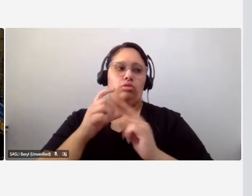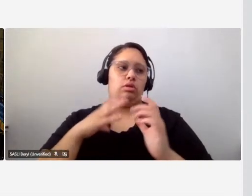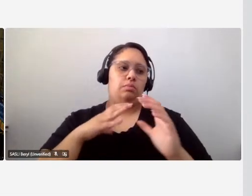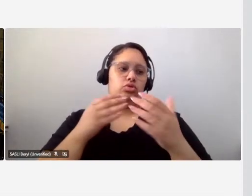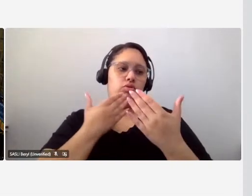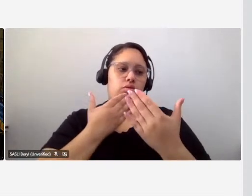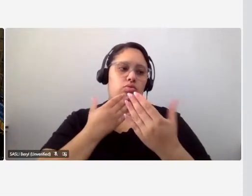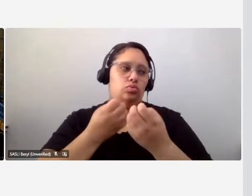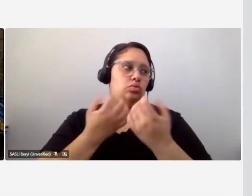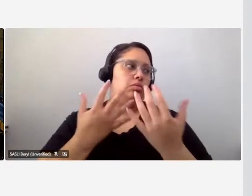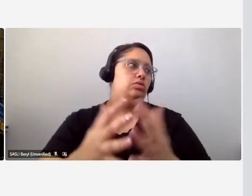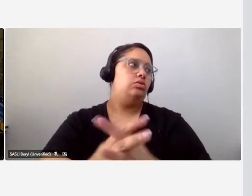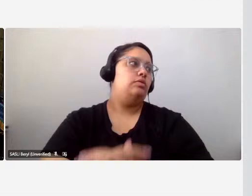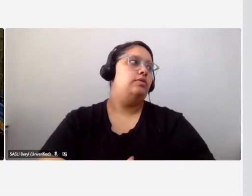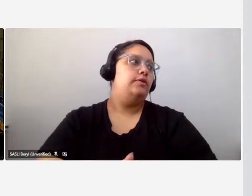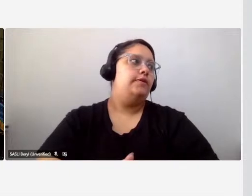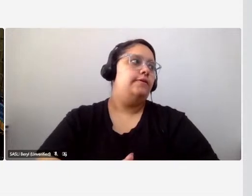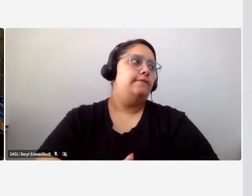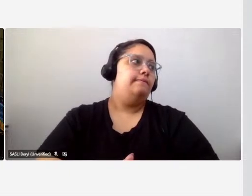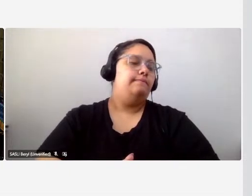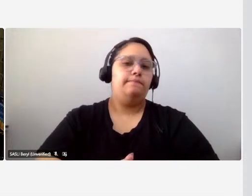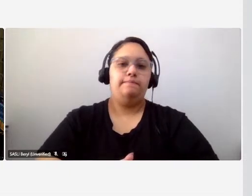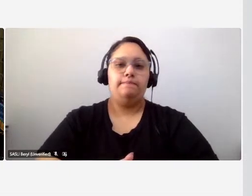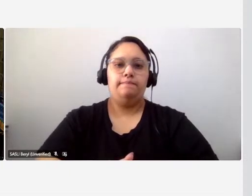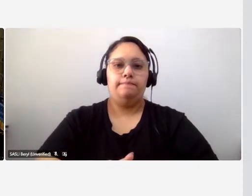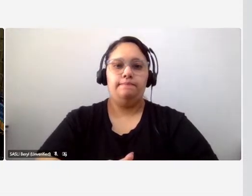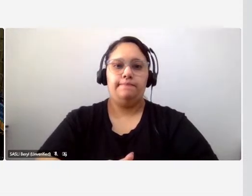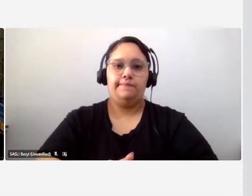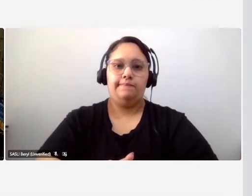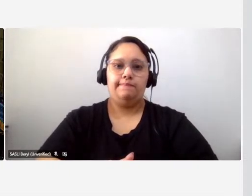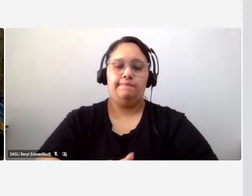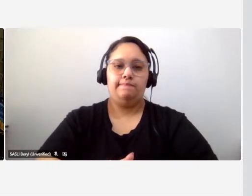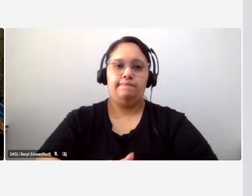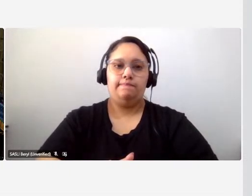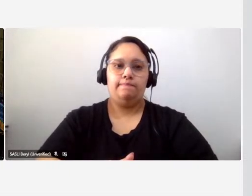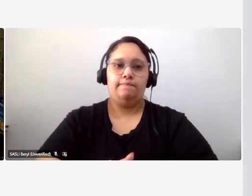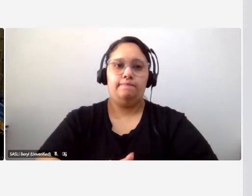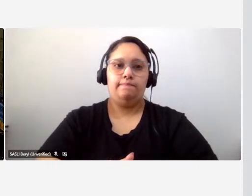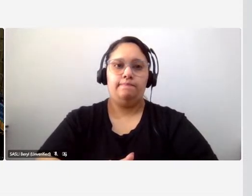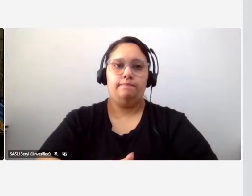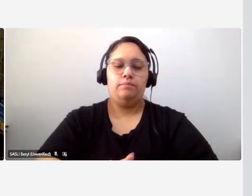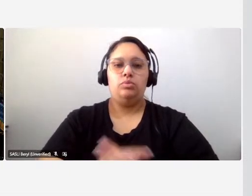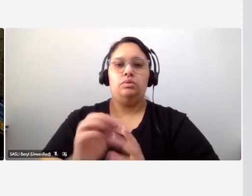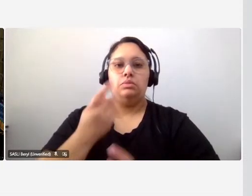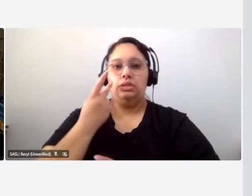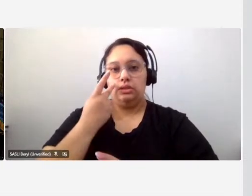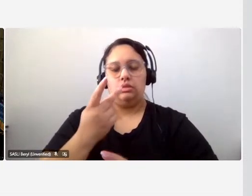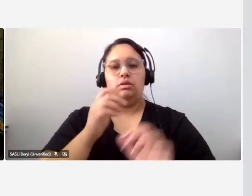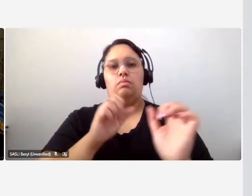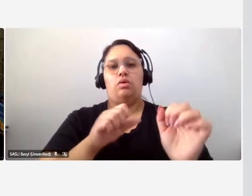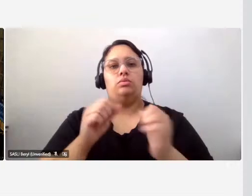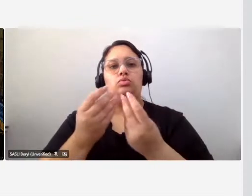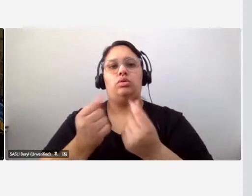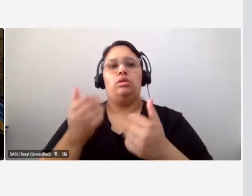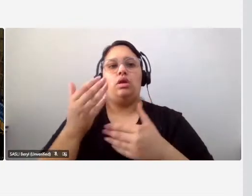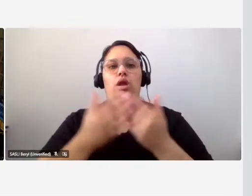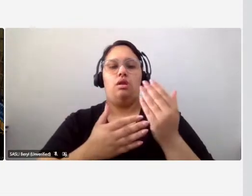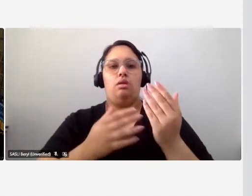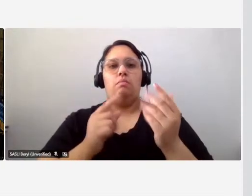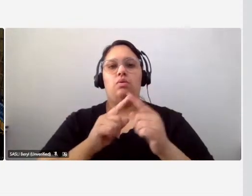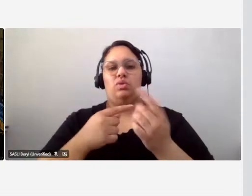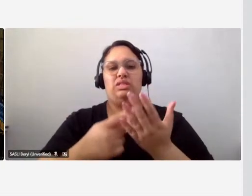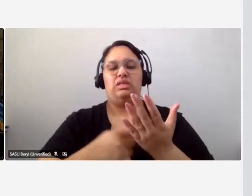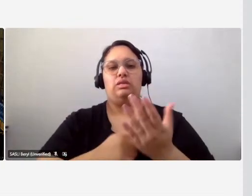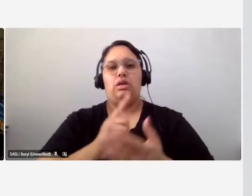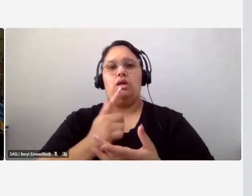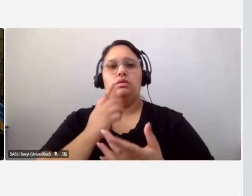much. I see a possible resolution there at the end as well, but we'll discuss it when we get there.